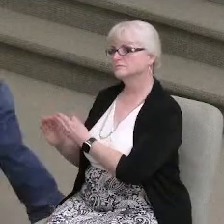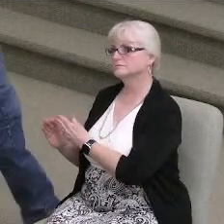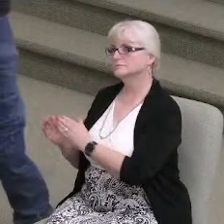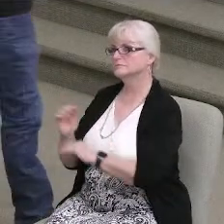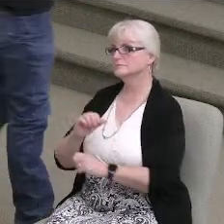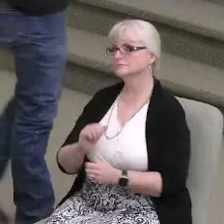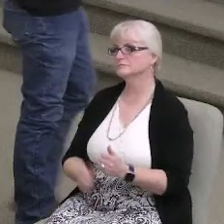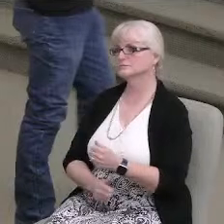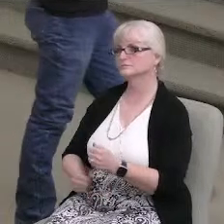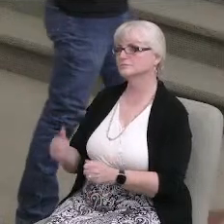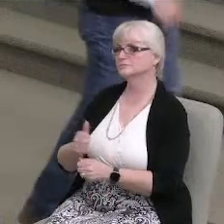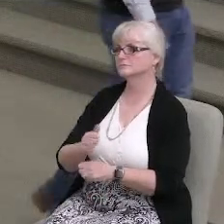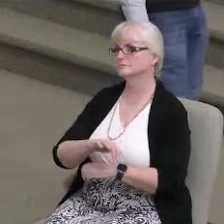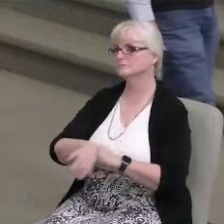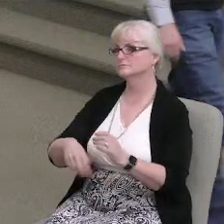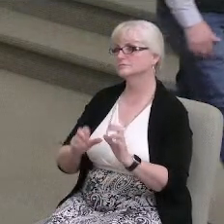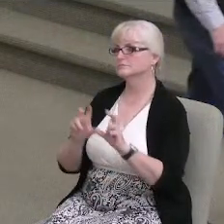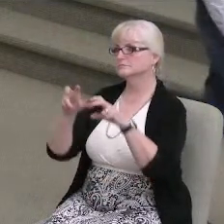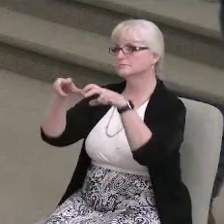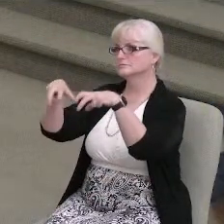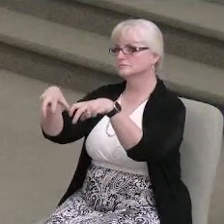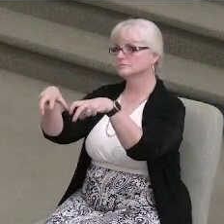kingdoms, above all